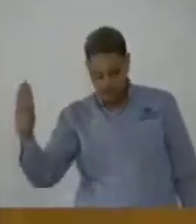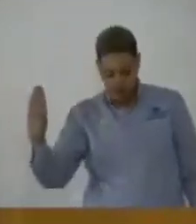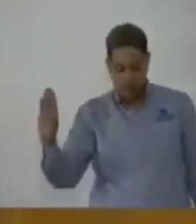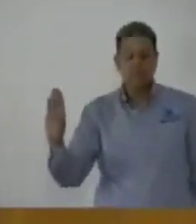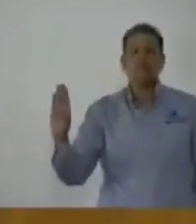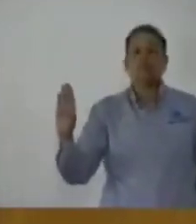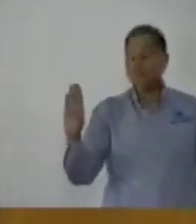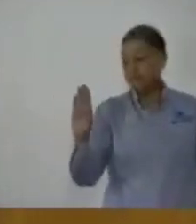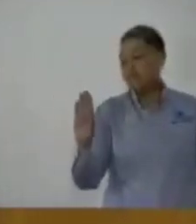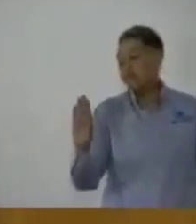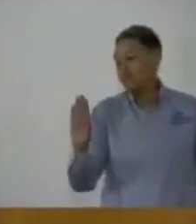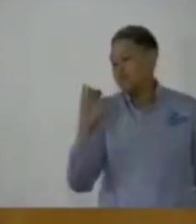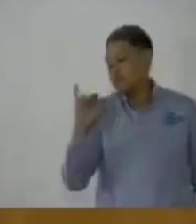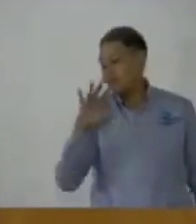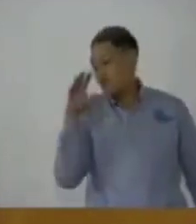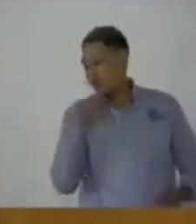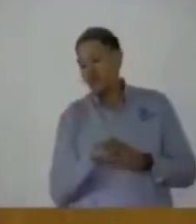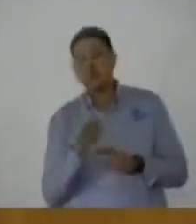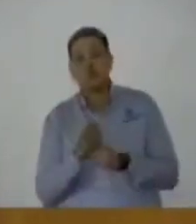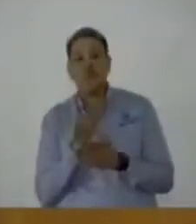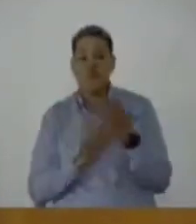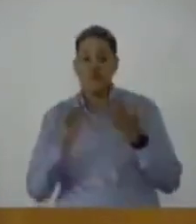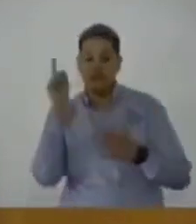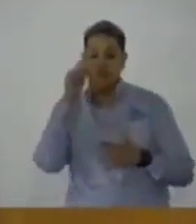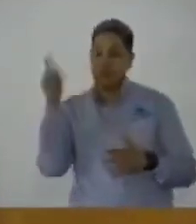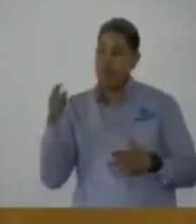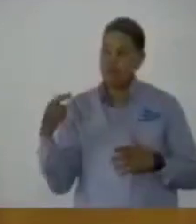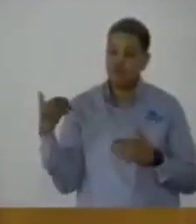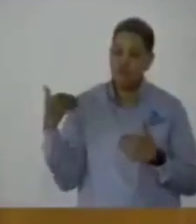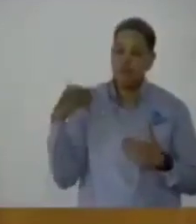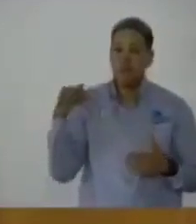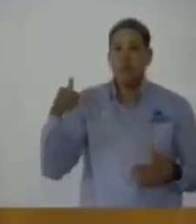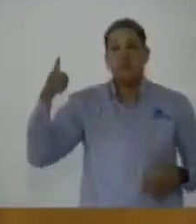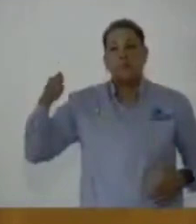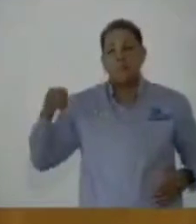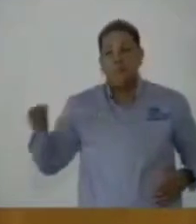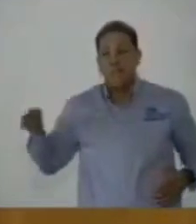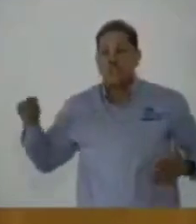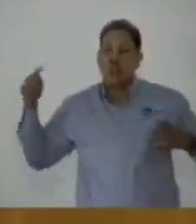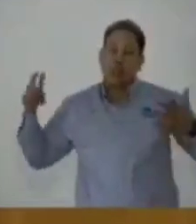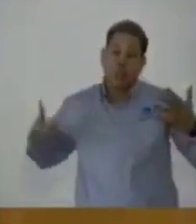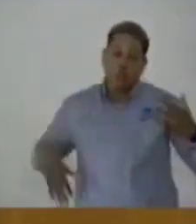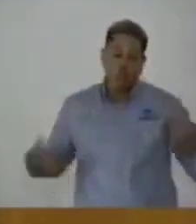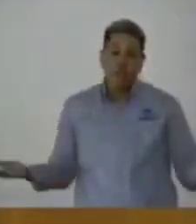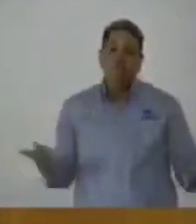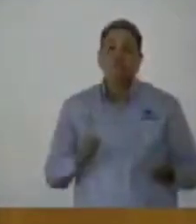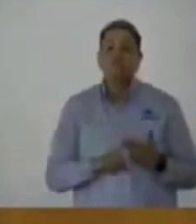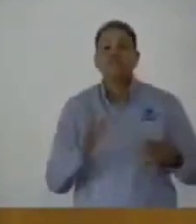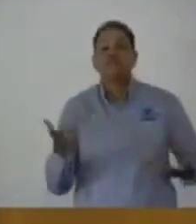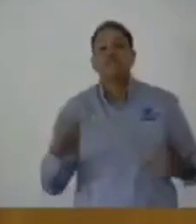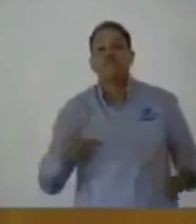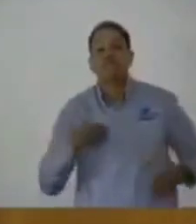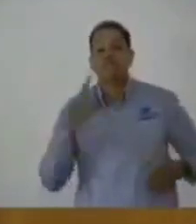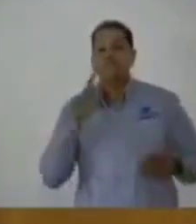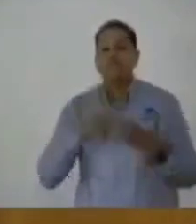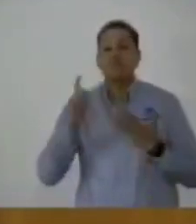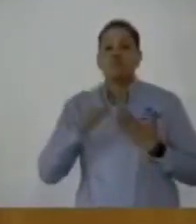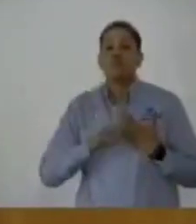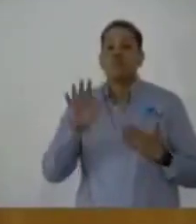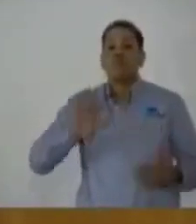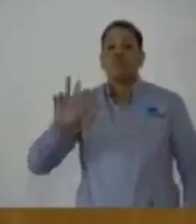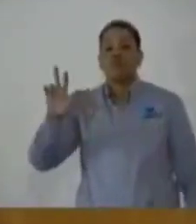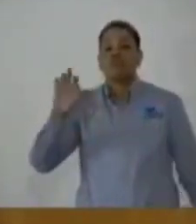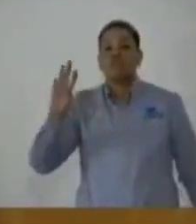$367 billion, and that includes some of the government's duties like the pension and stuff like that. And then we have the programs, which is